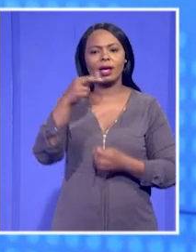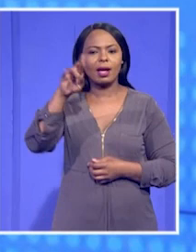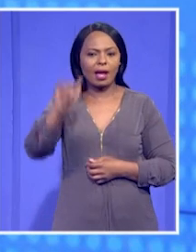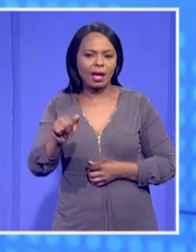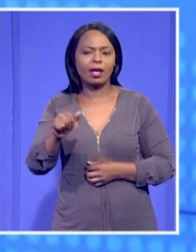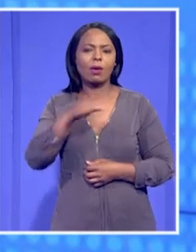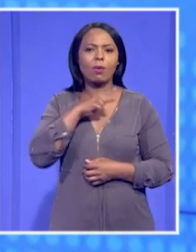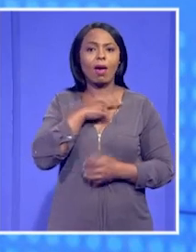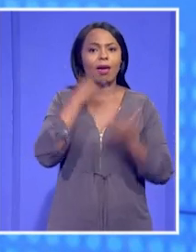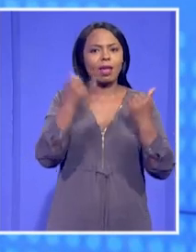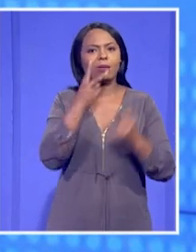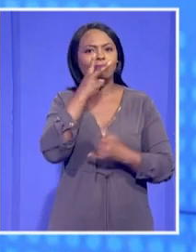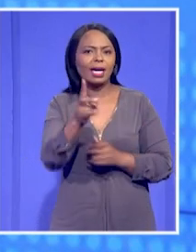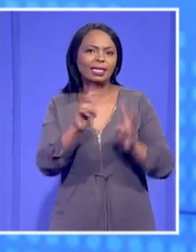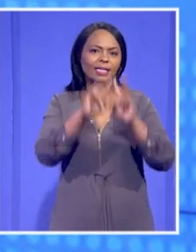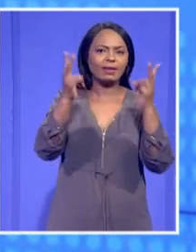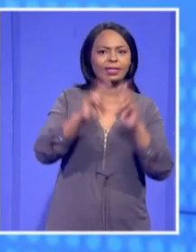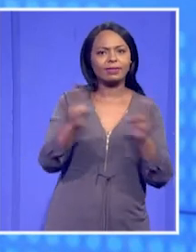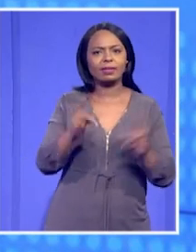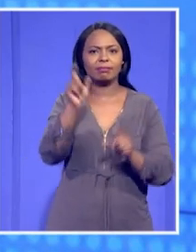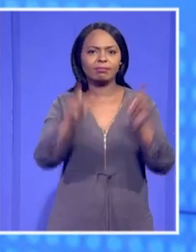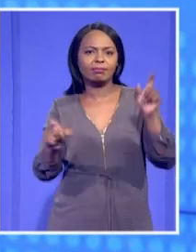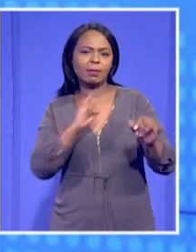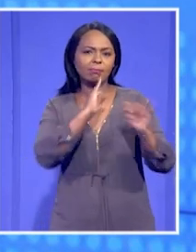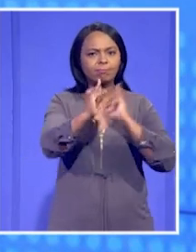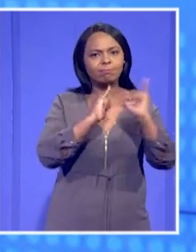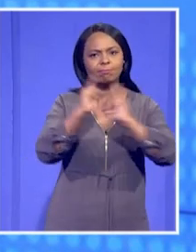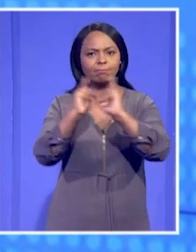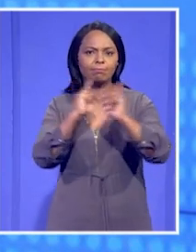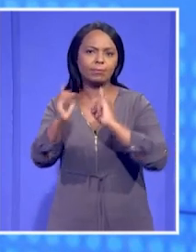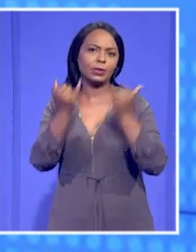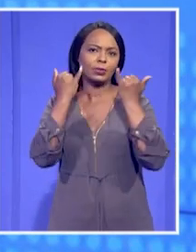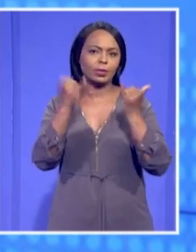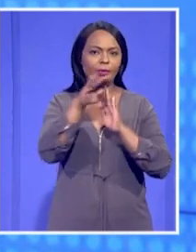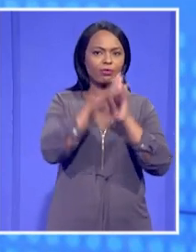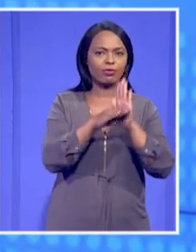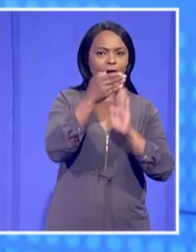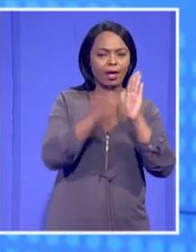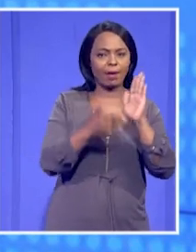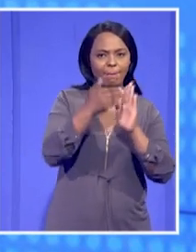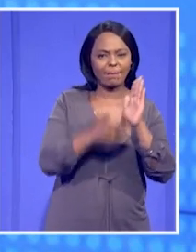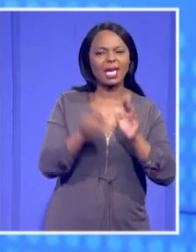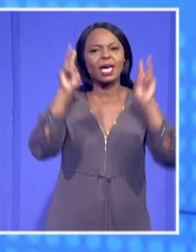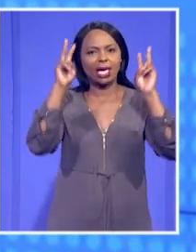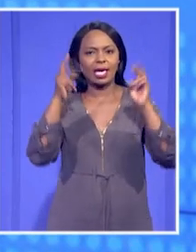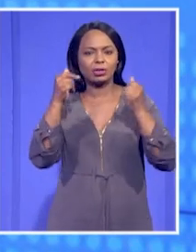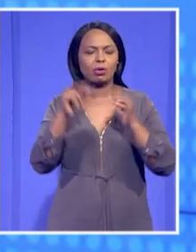look at the different guests that will be coming through on that program to talk about this very important topic.